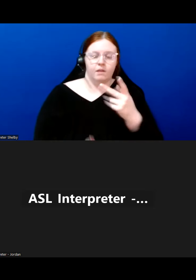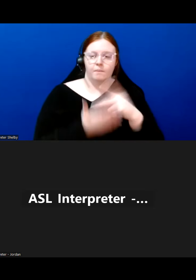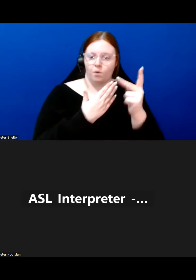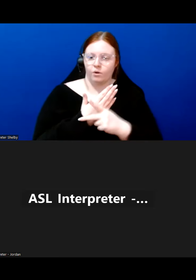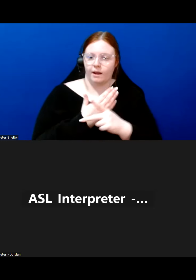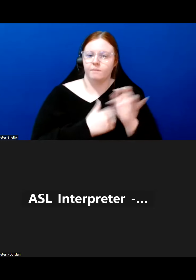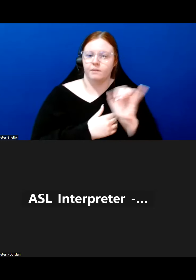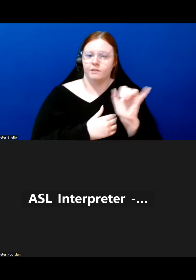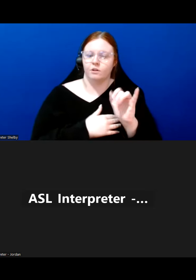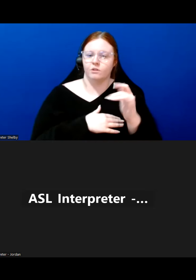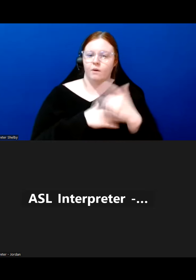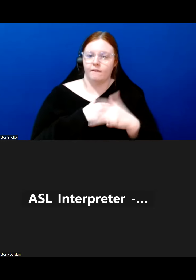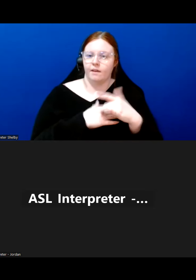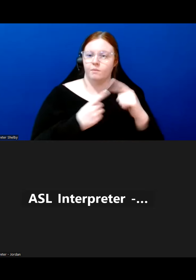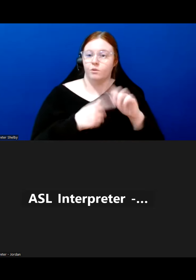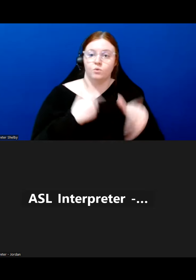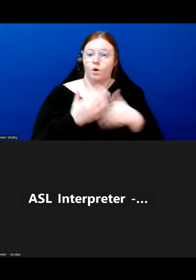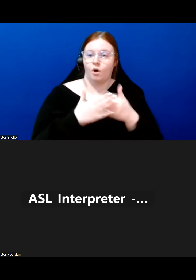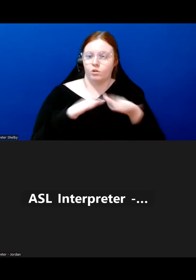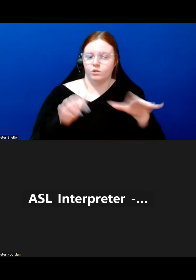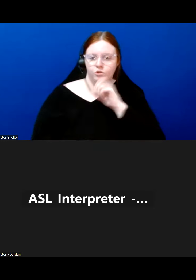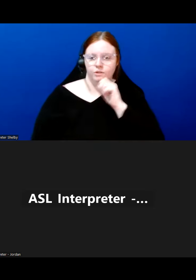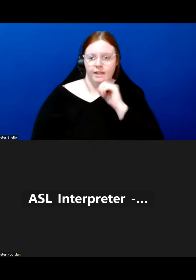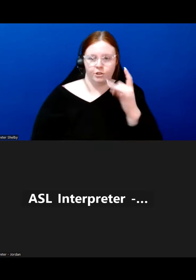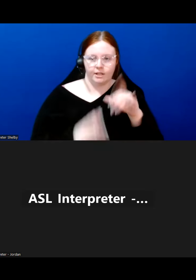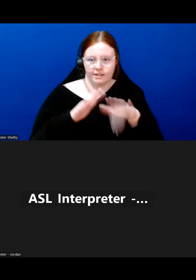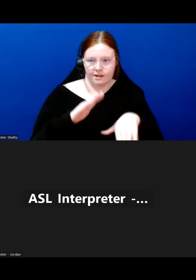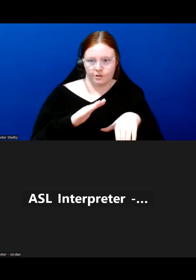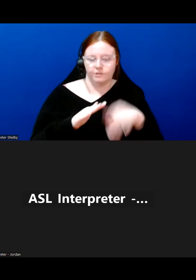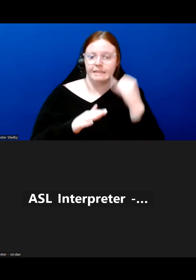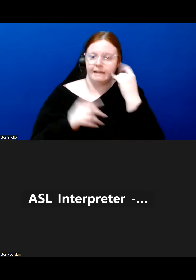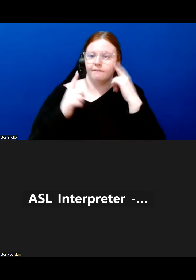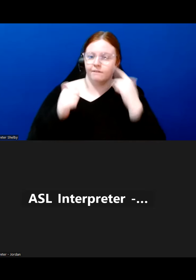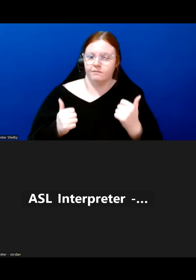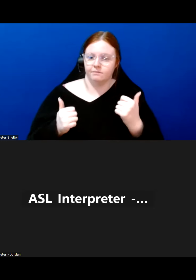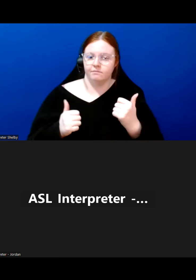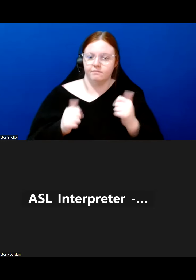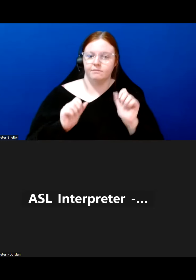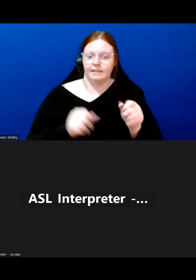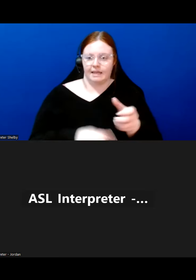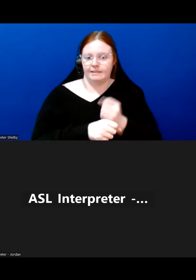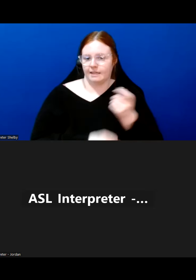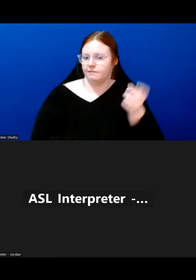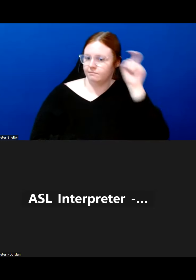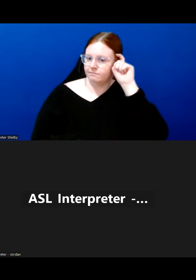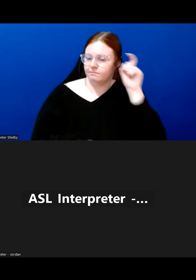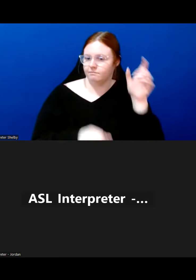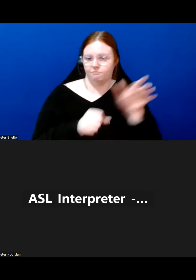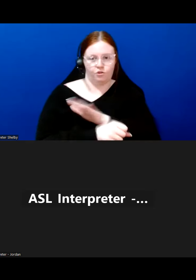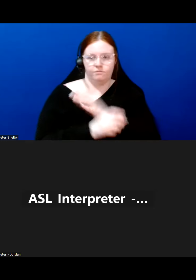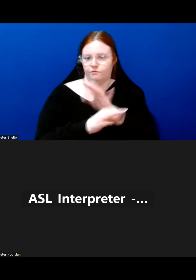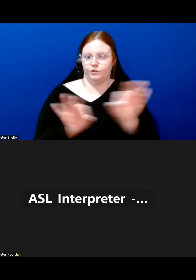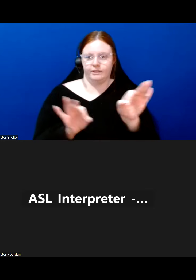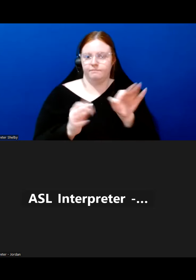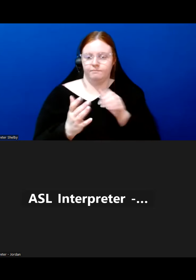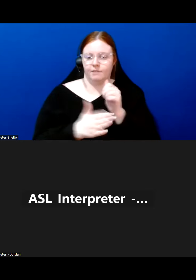to all children 18 and under who have hearing loss. They can get hearing devices fully funded through that